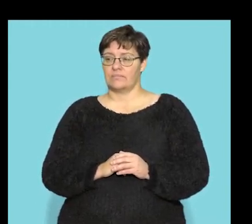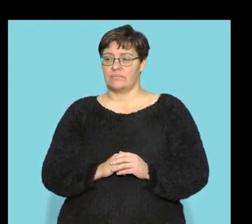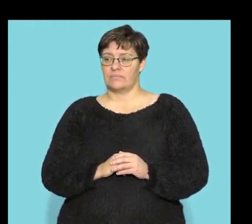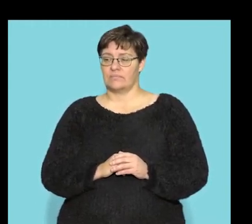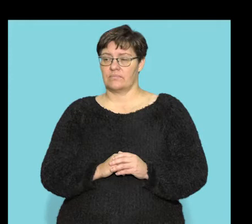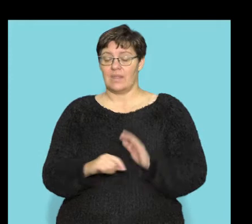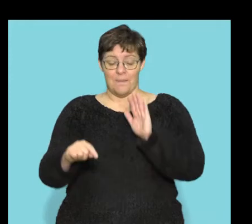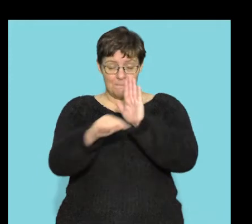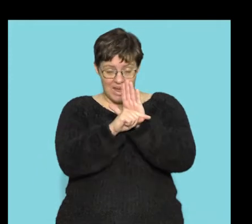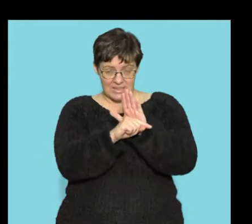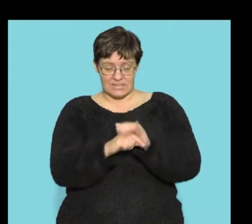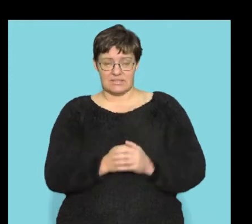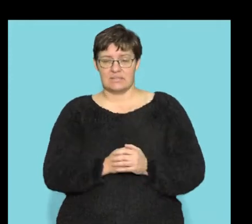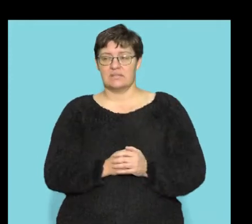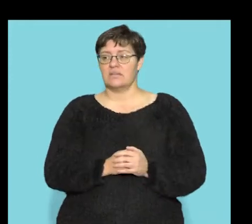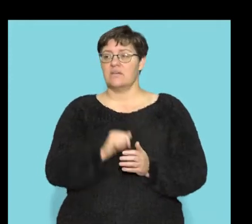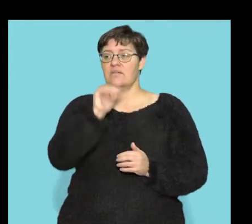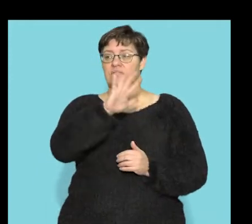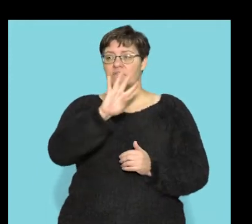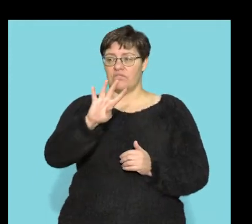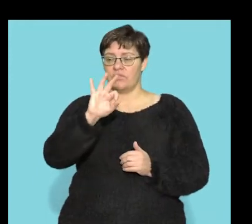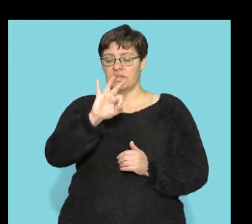62,540 minus the